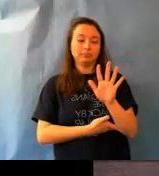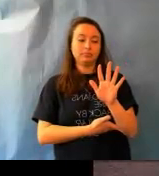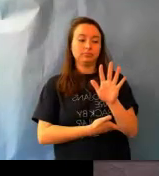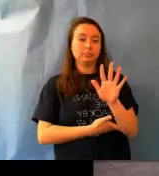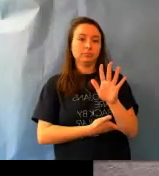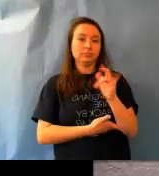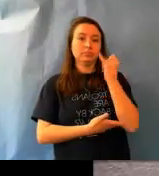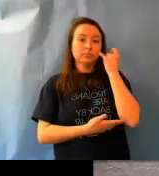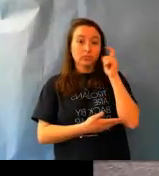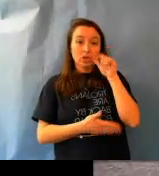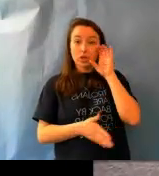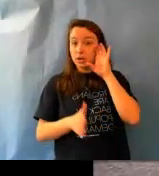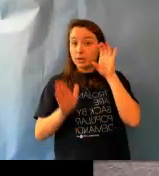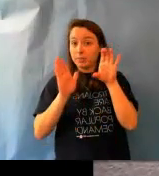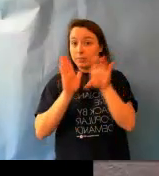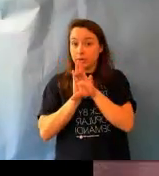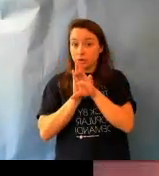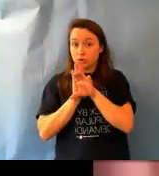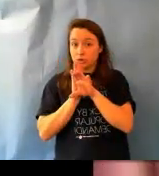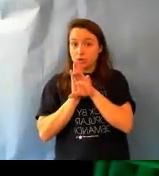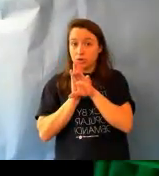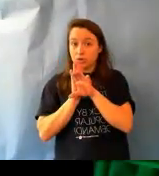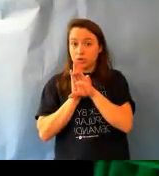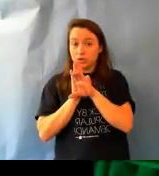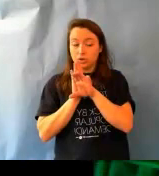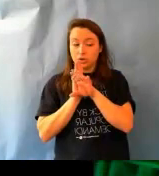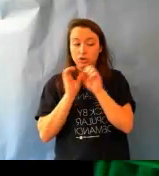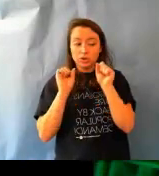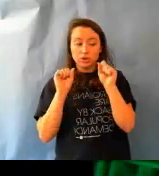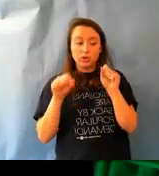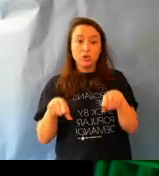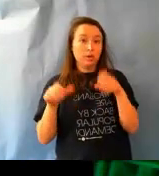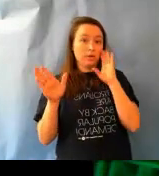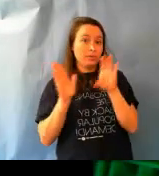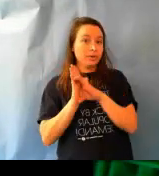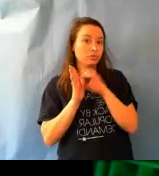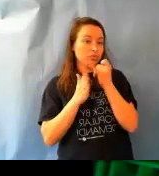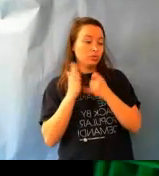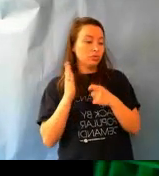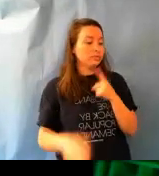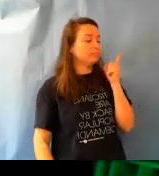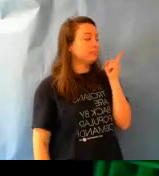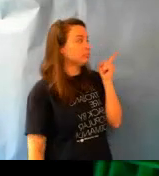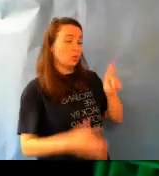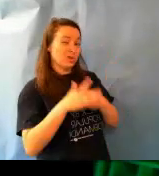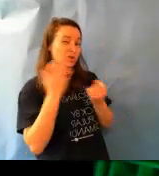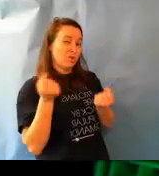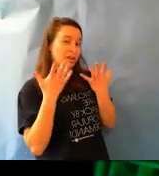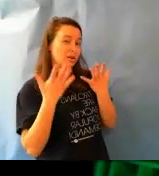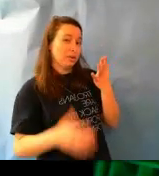If you needed to draw a picture, like on your homework or on your test, you could draw a picture. How many did we start with?